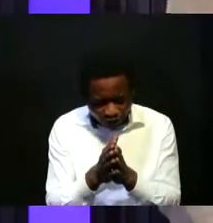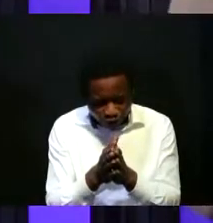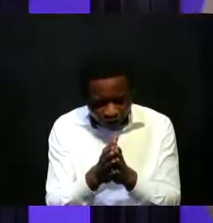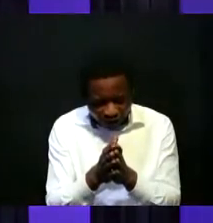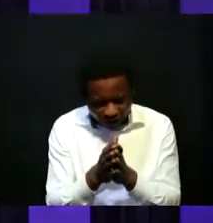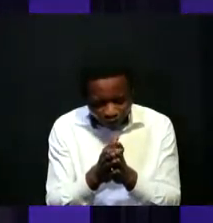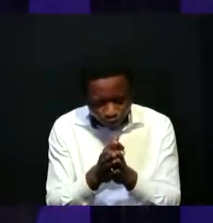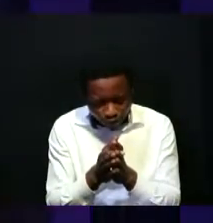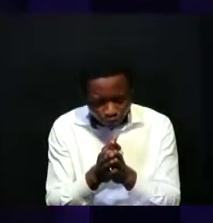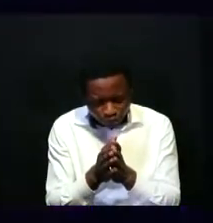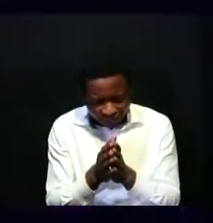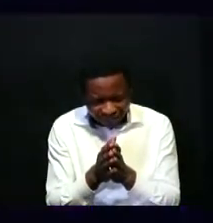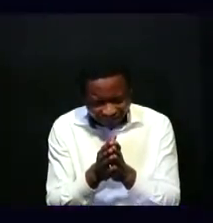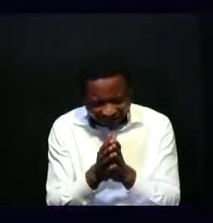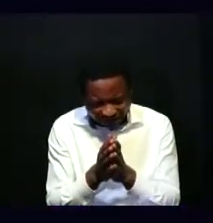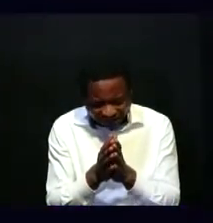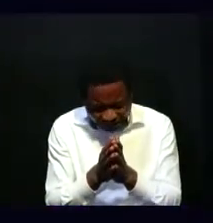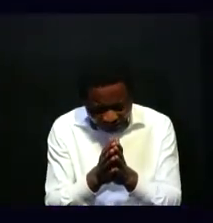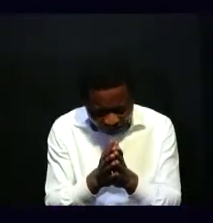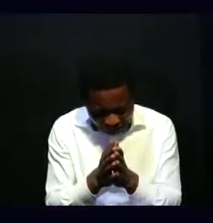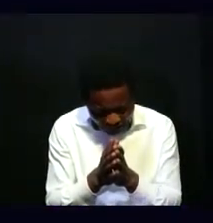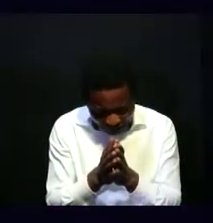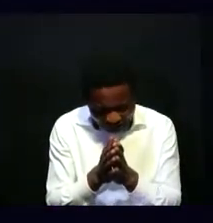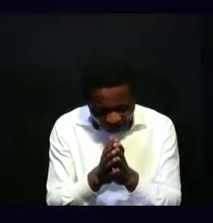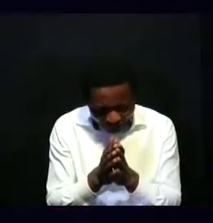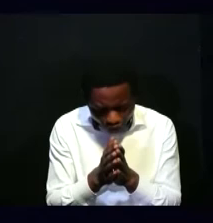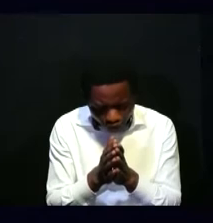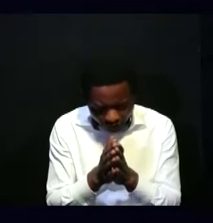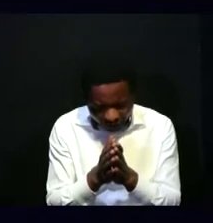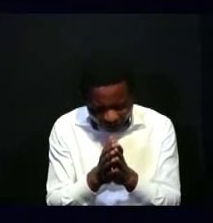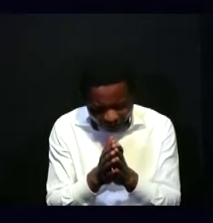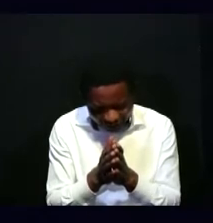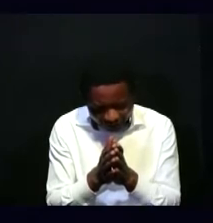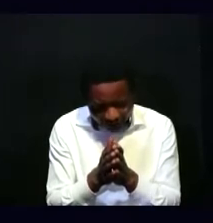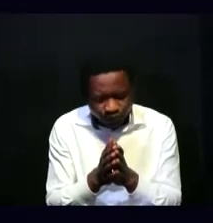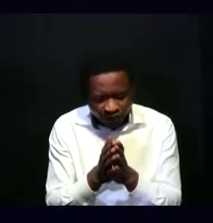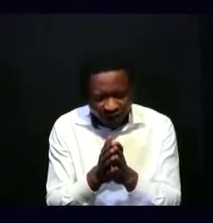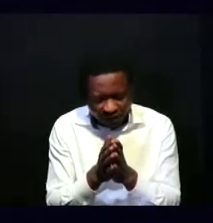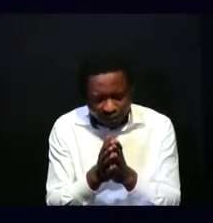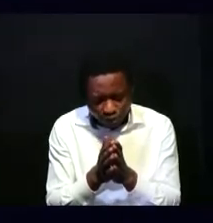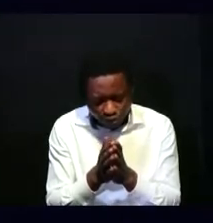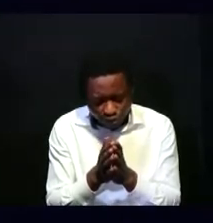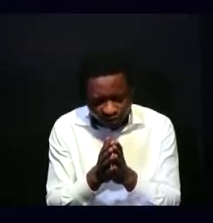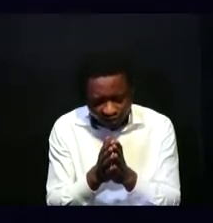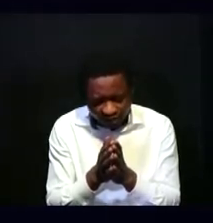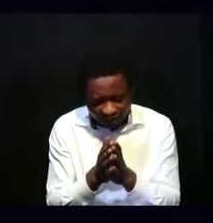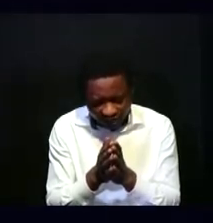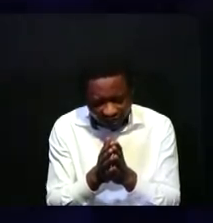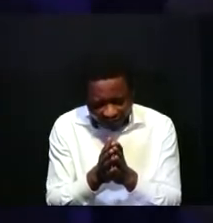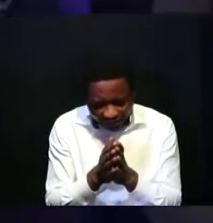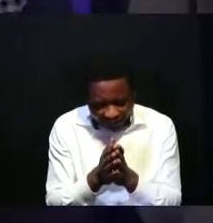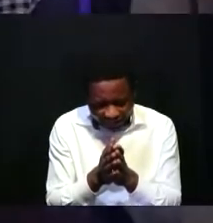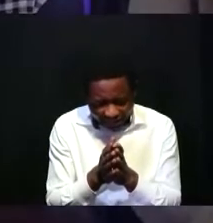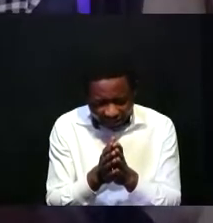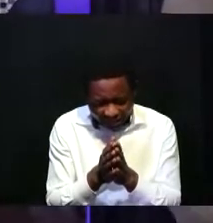hand force in the Asura. Make a lepey and a lepey. In